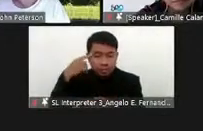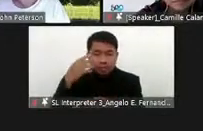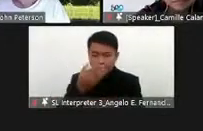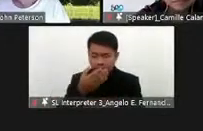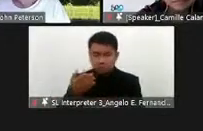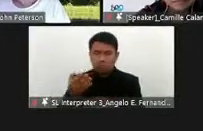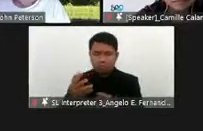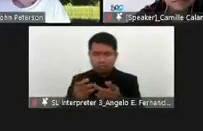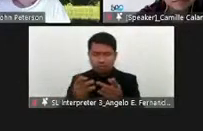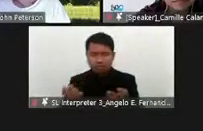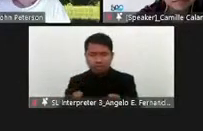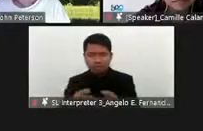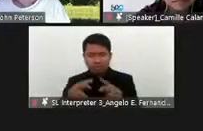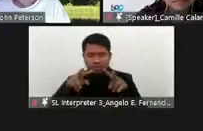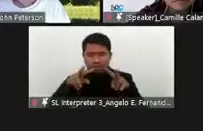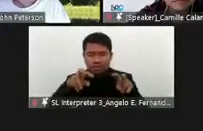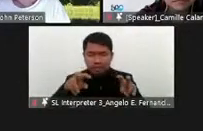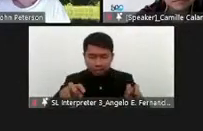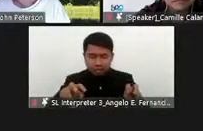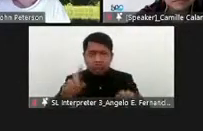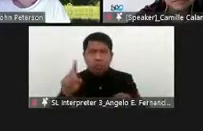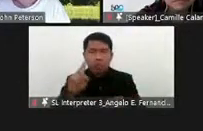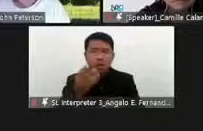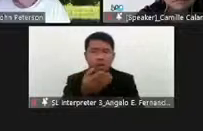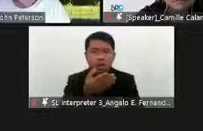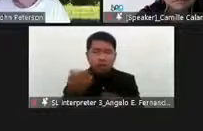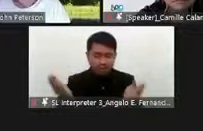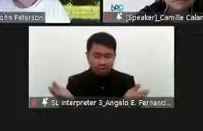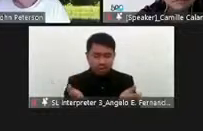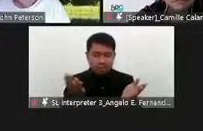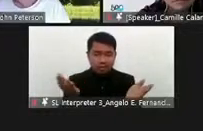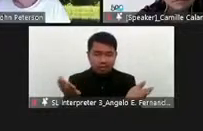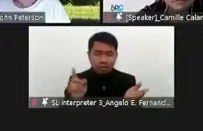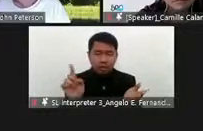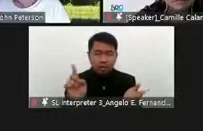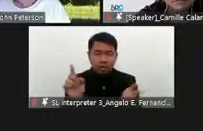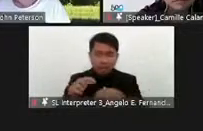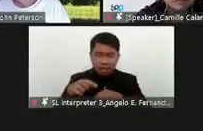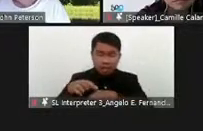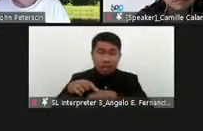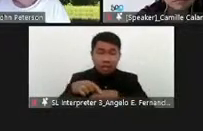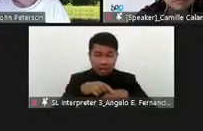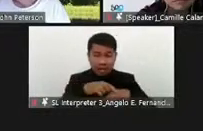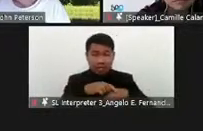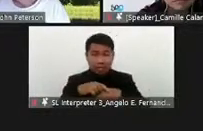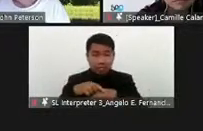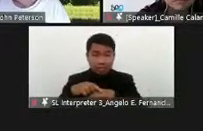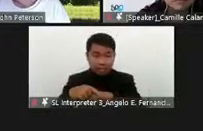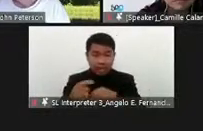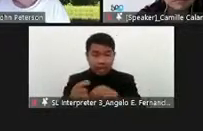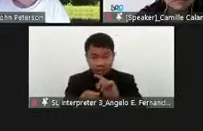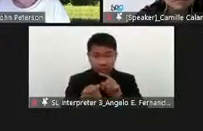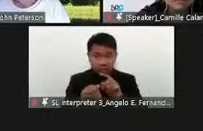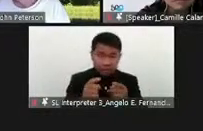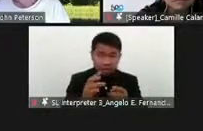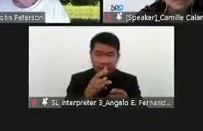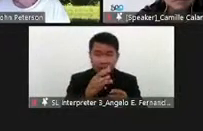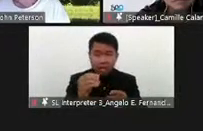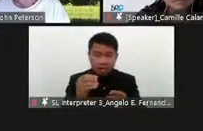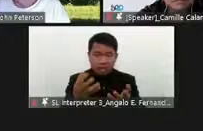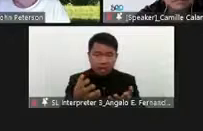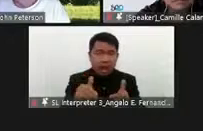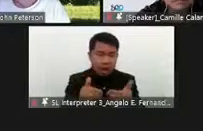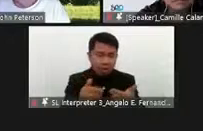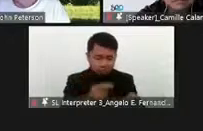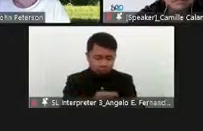studied, what usually drives the course of landscape change to adaptation in settlements, and how do